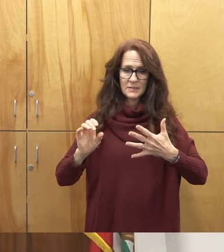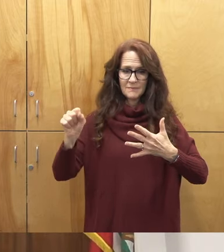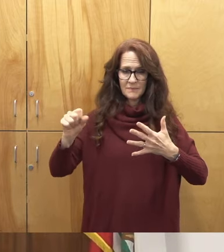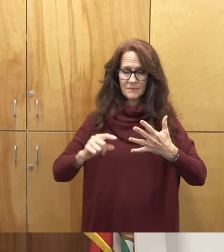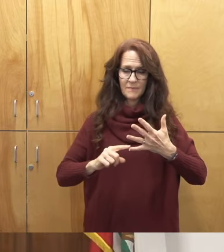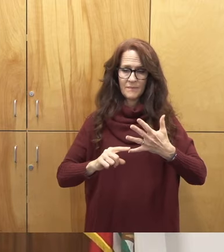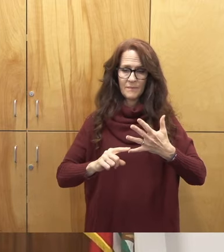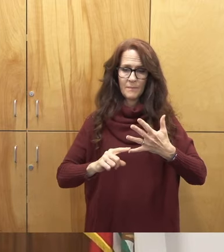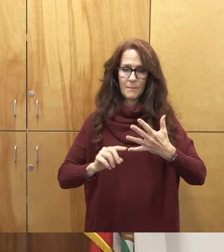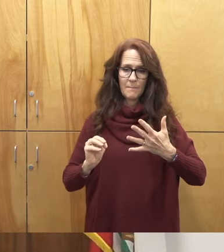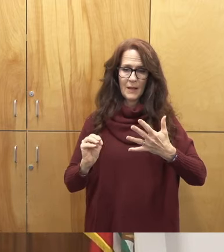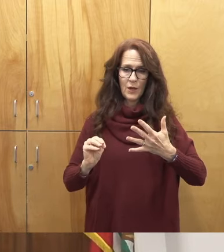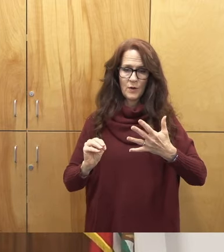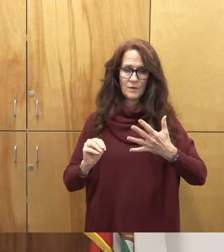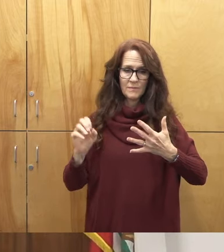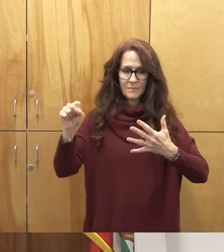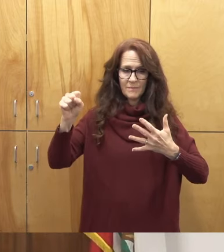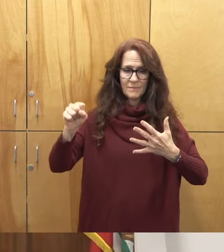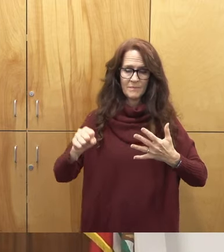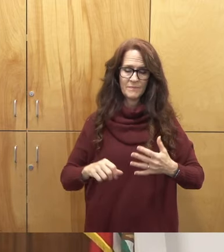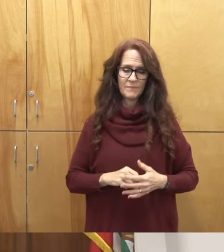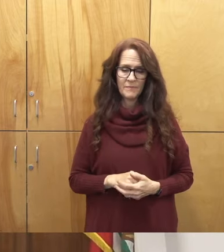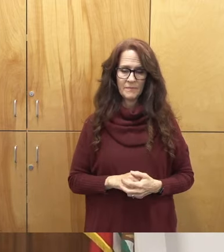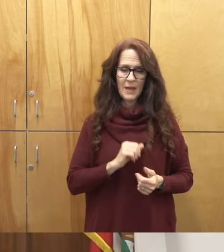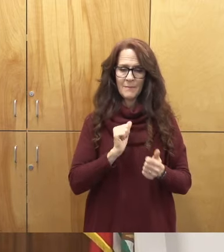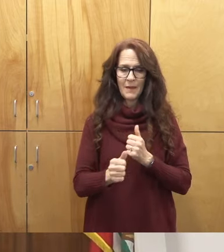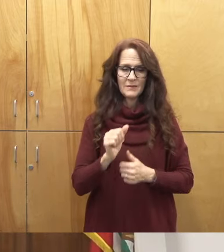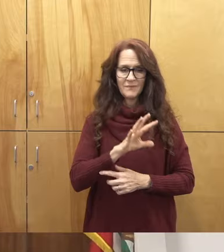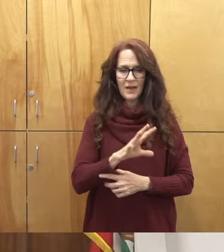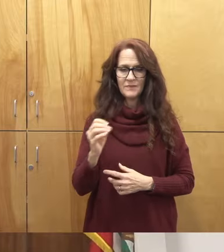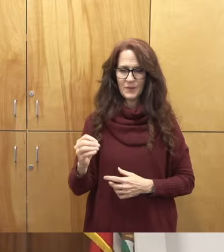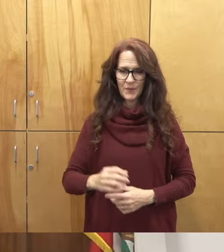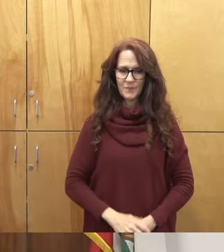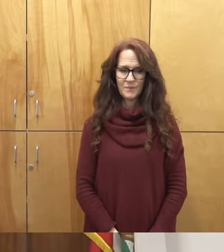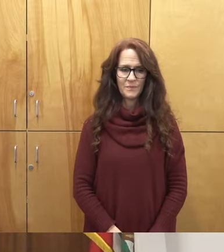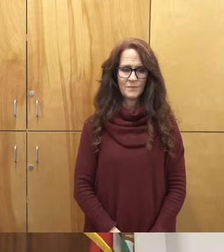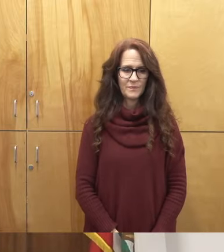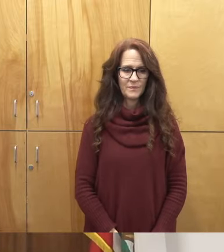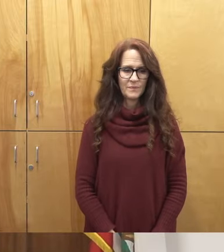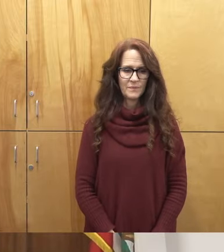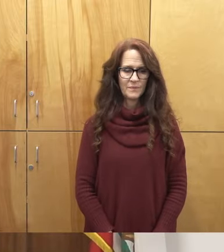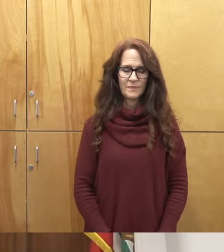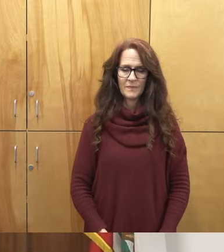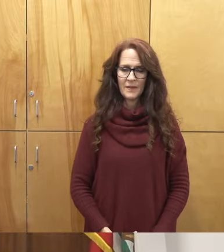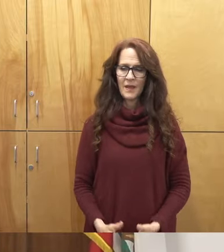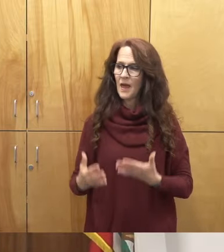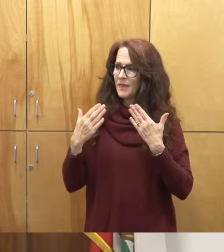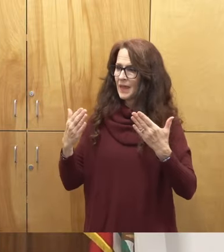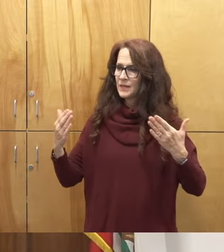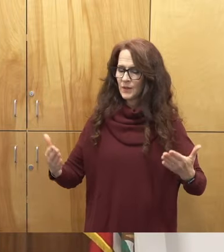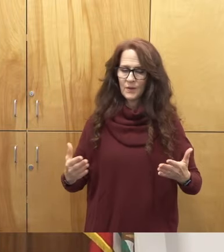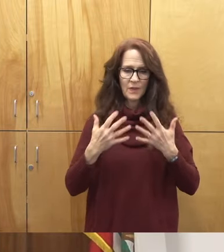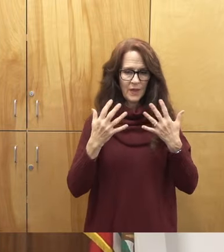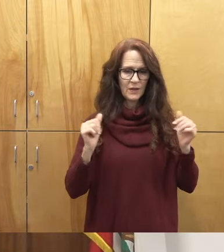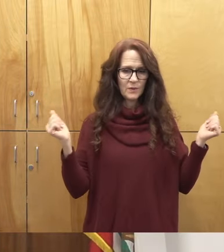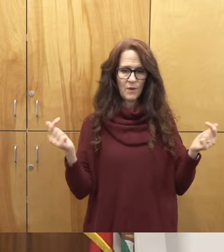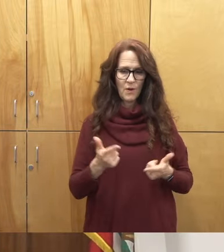Aye. Member Miller? Aye. That passes 5-0. Thank you, and thank you,